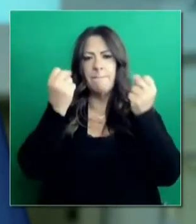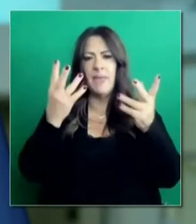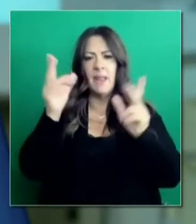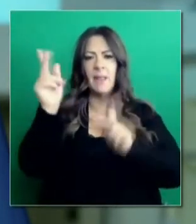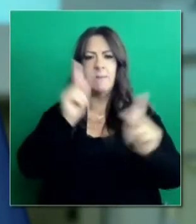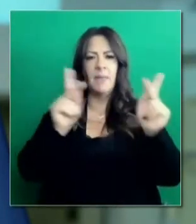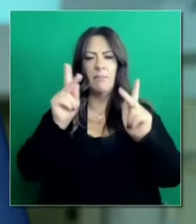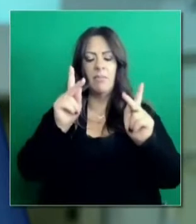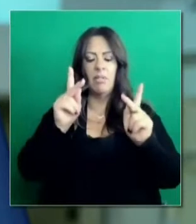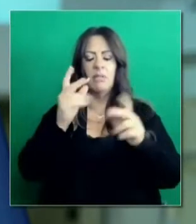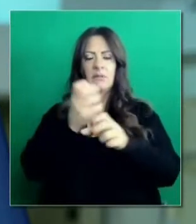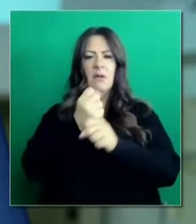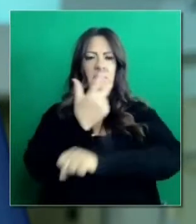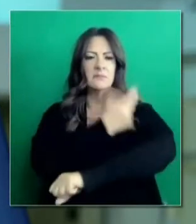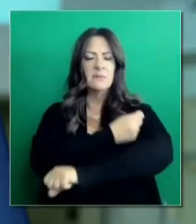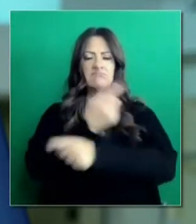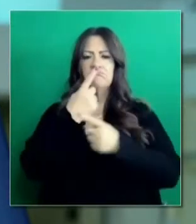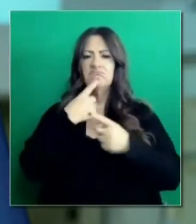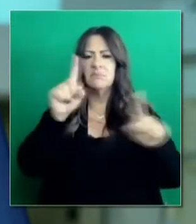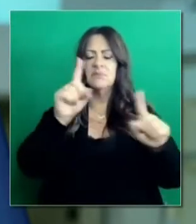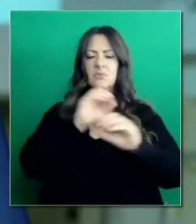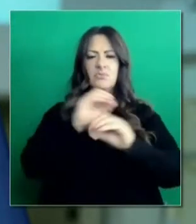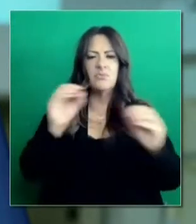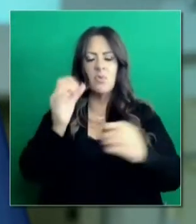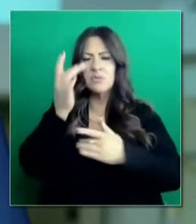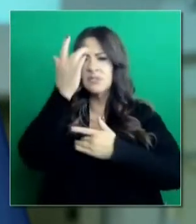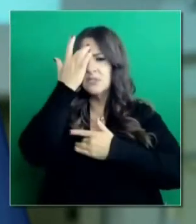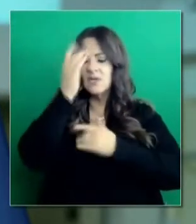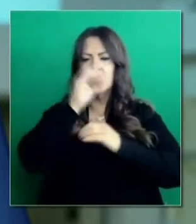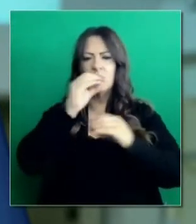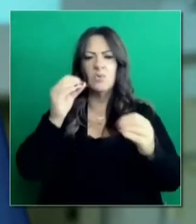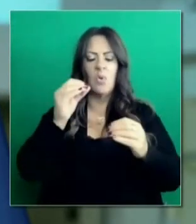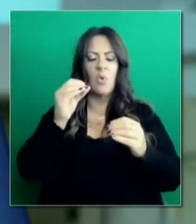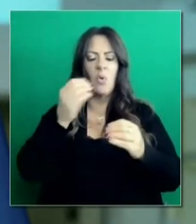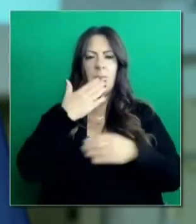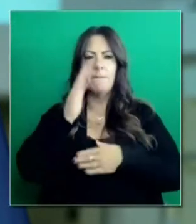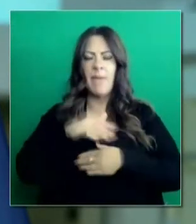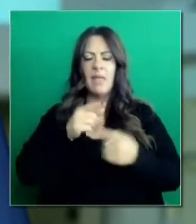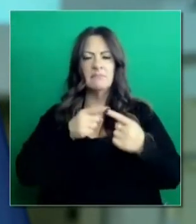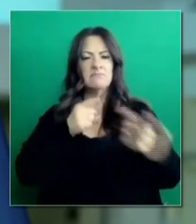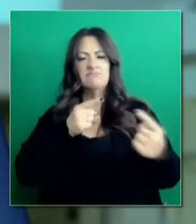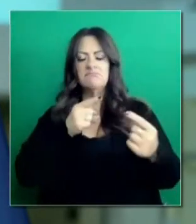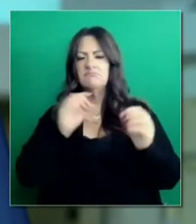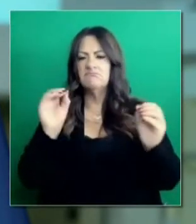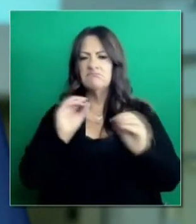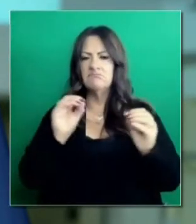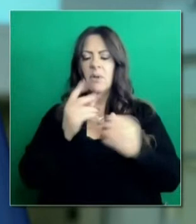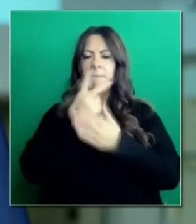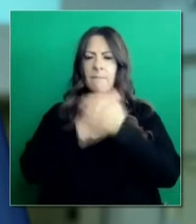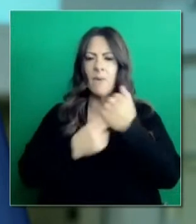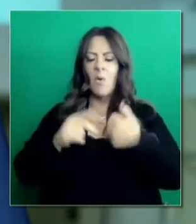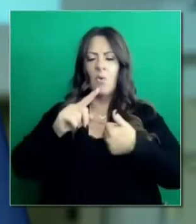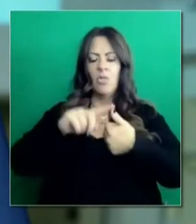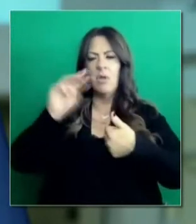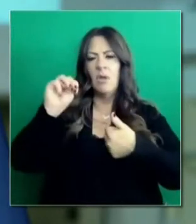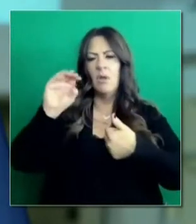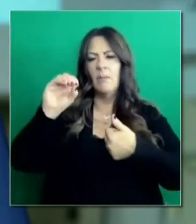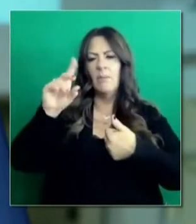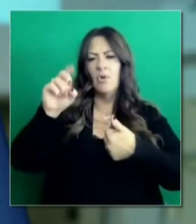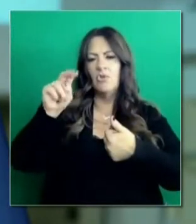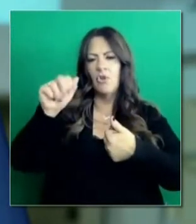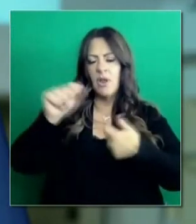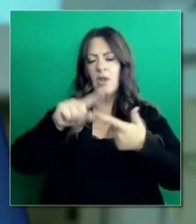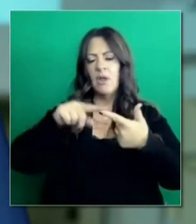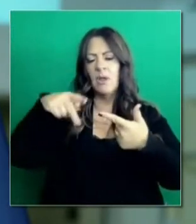successfully and without any significant reactions receive both the Moderna and the Pfizer vaccines. We believe